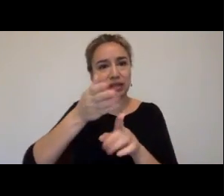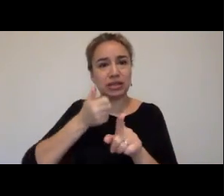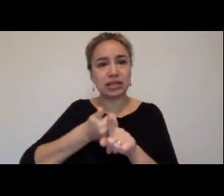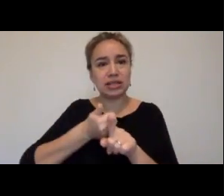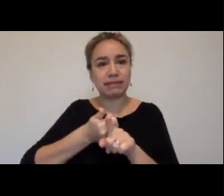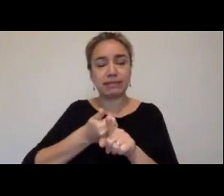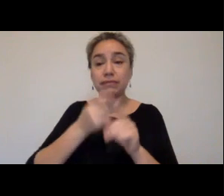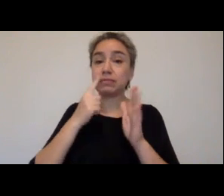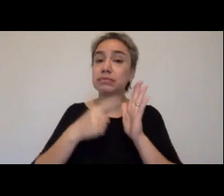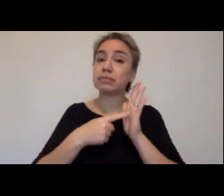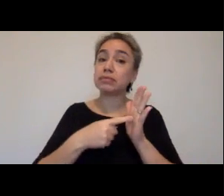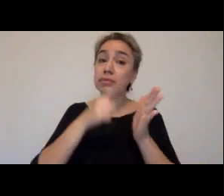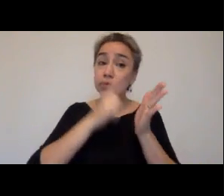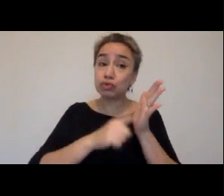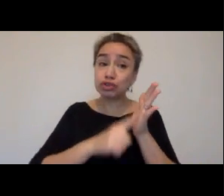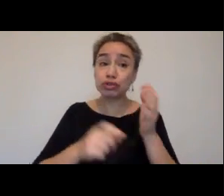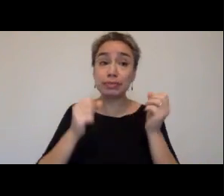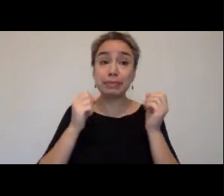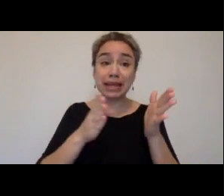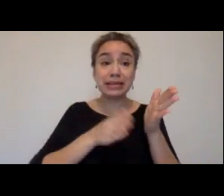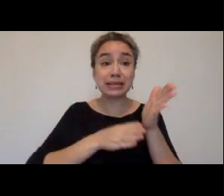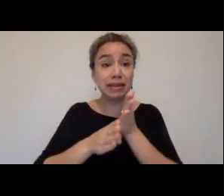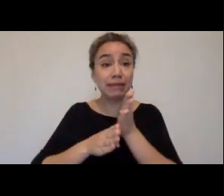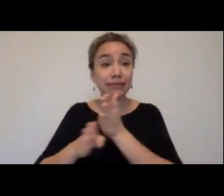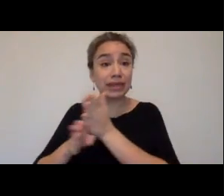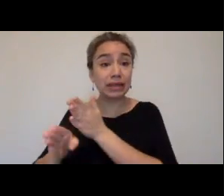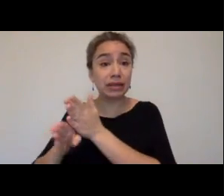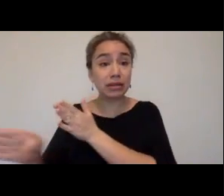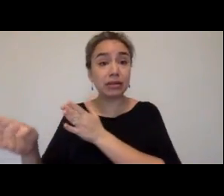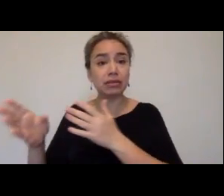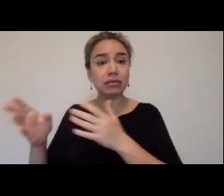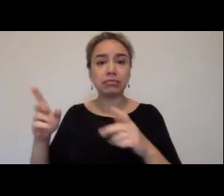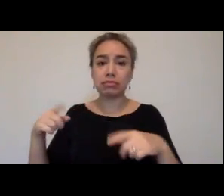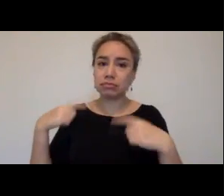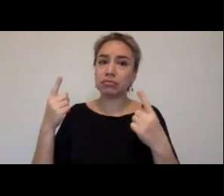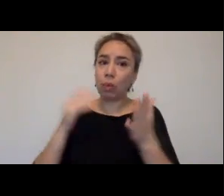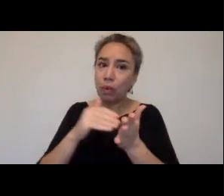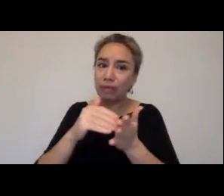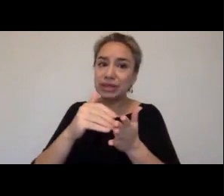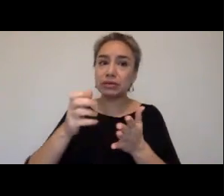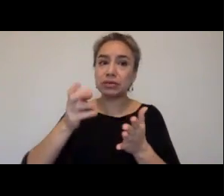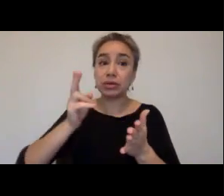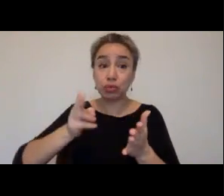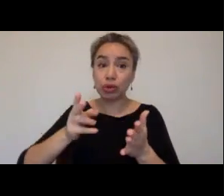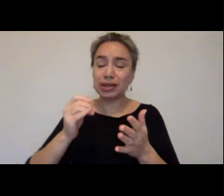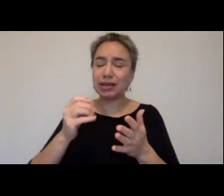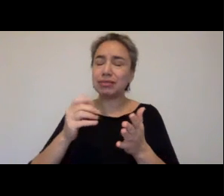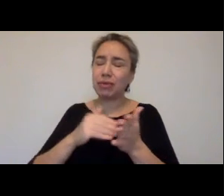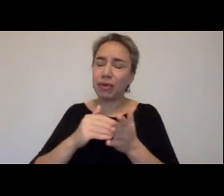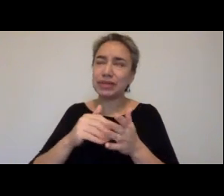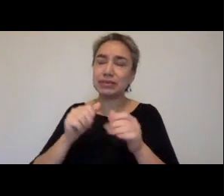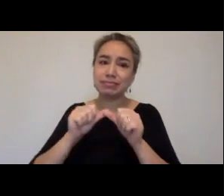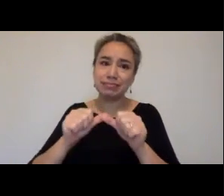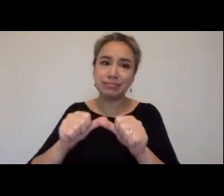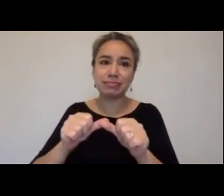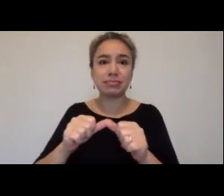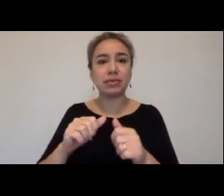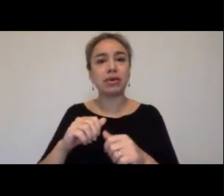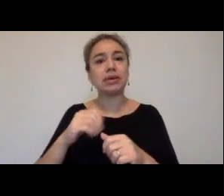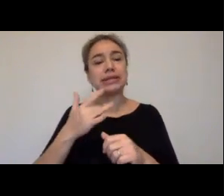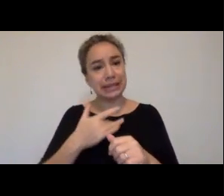many subfields of linguistics has often been historically, and in some cases continues to be, lopsided in favor of a